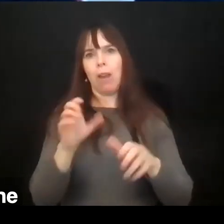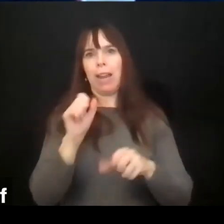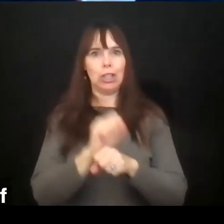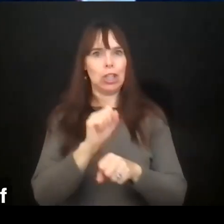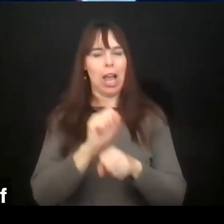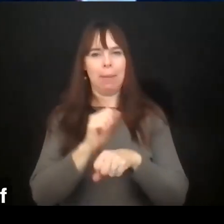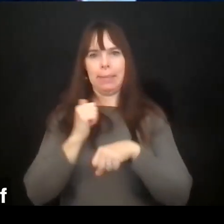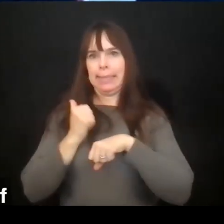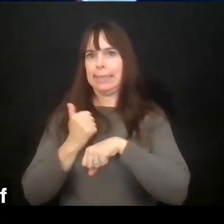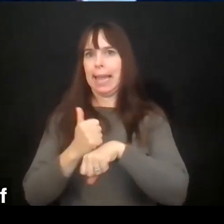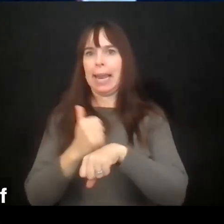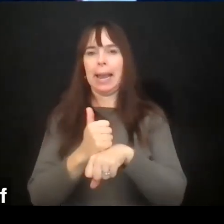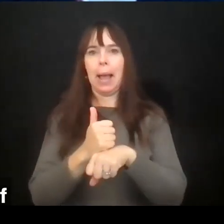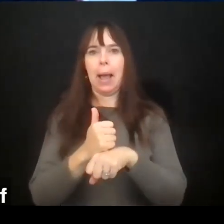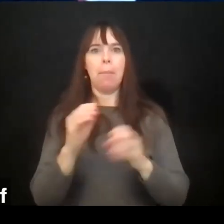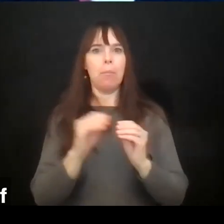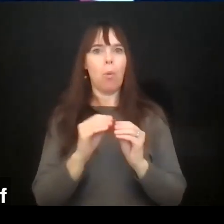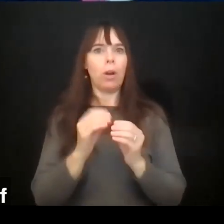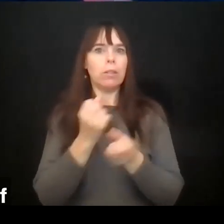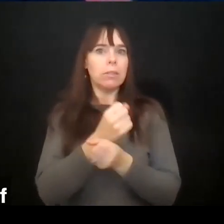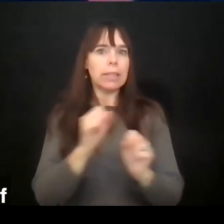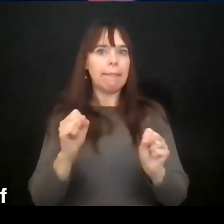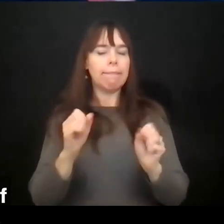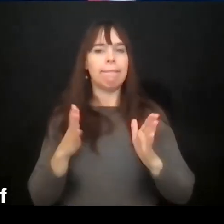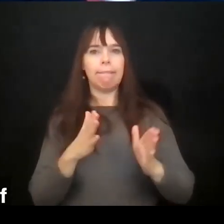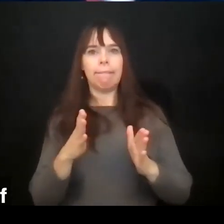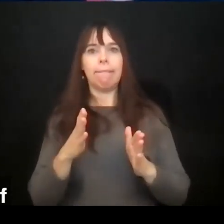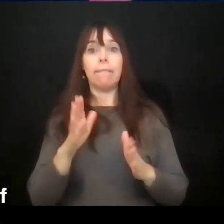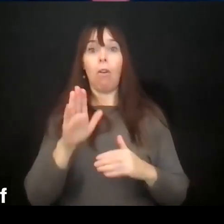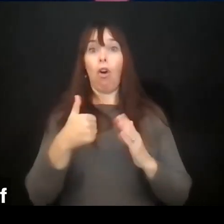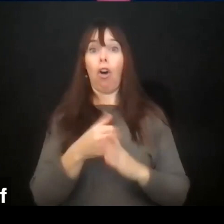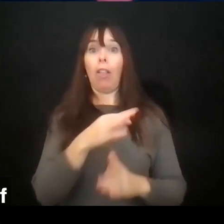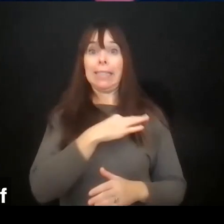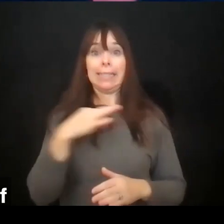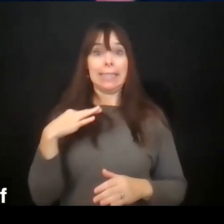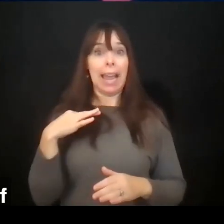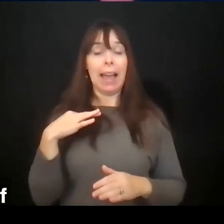job of having their staff